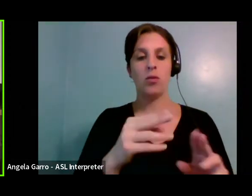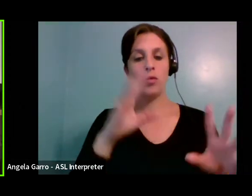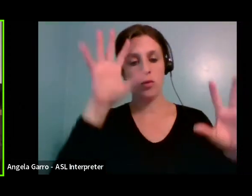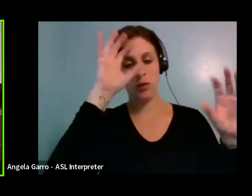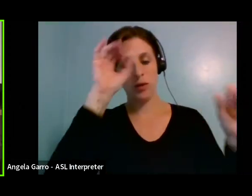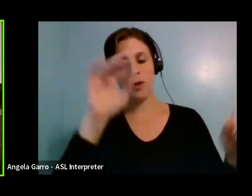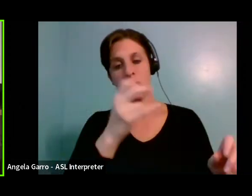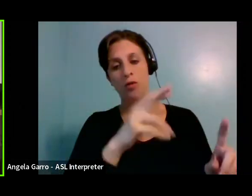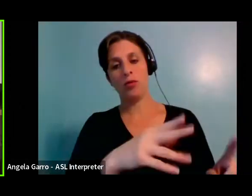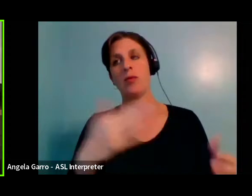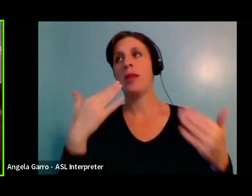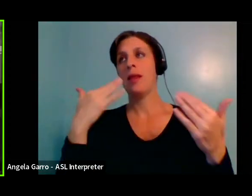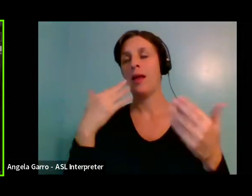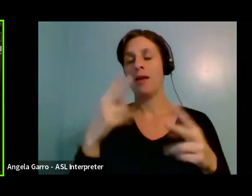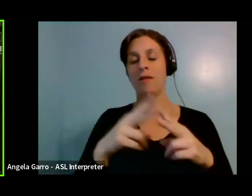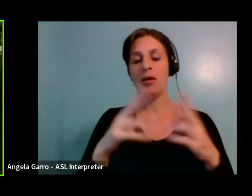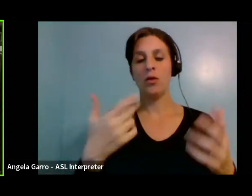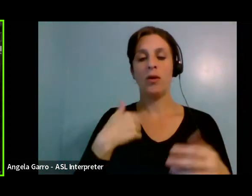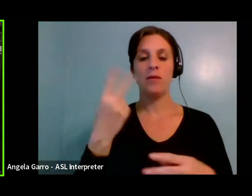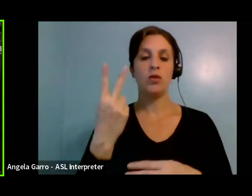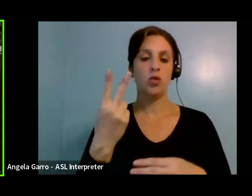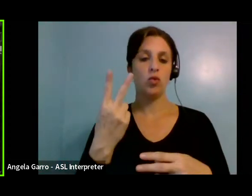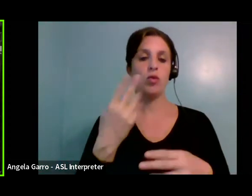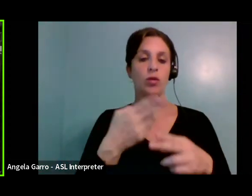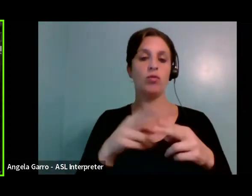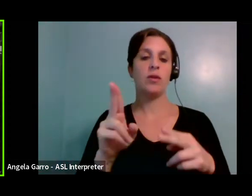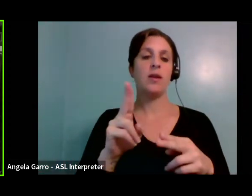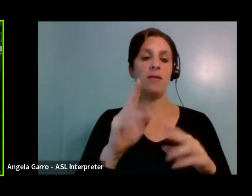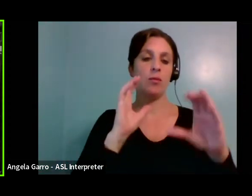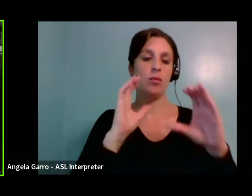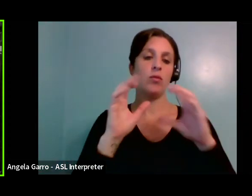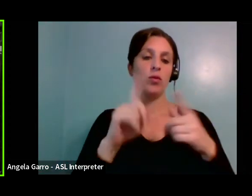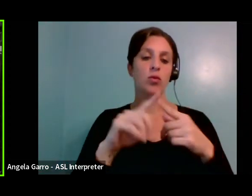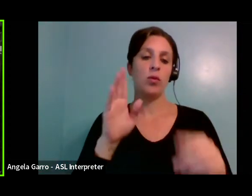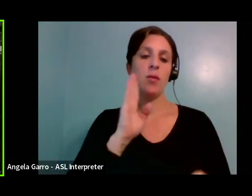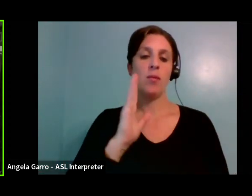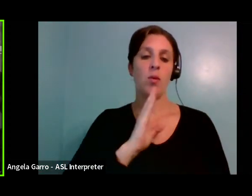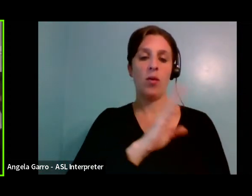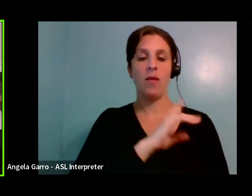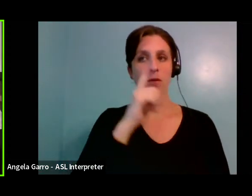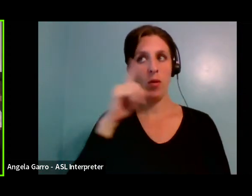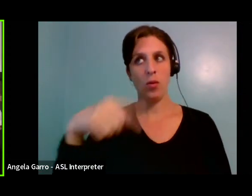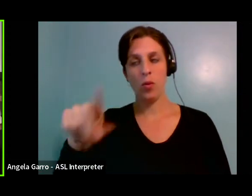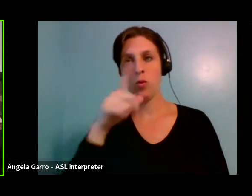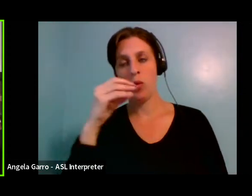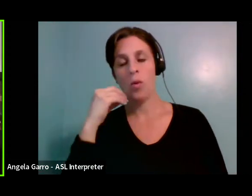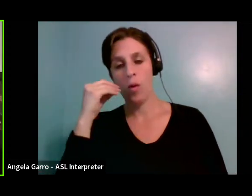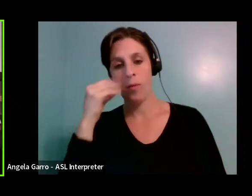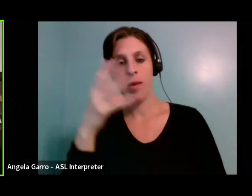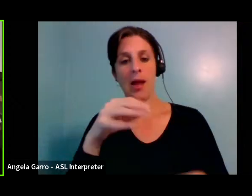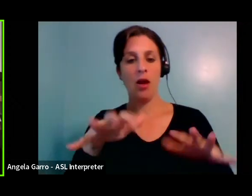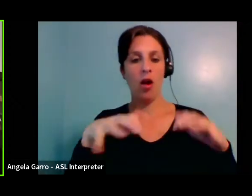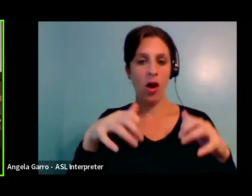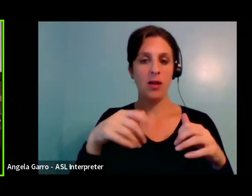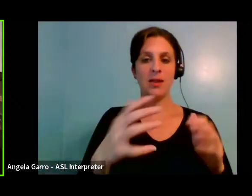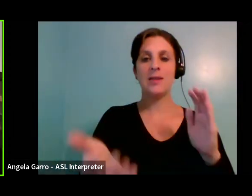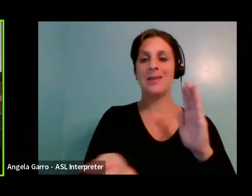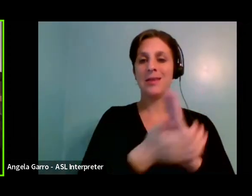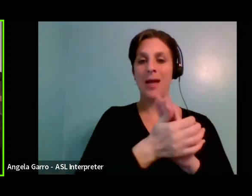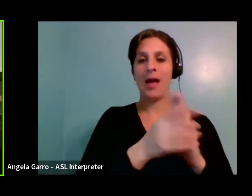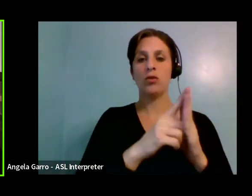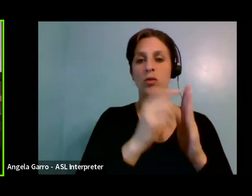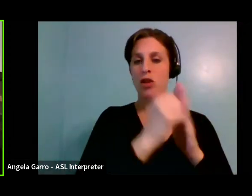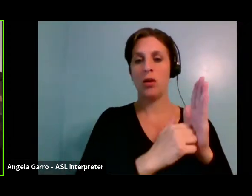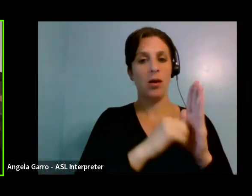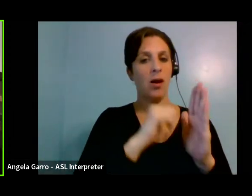you very much. We have 2 brief communications to the board. They're for those at home and in the audience. They're attached to the agenda. I'm not going to